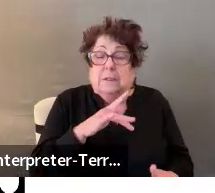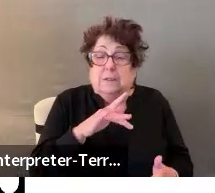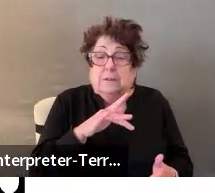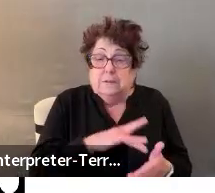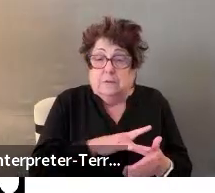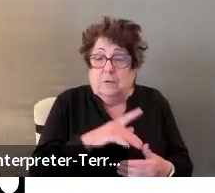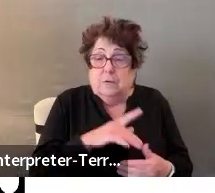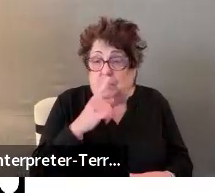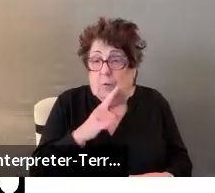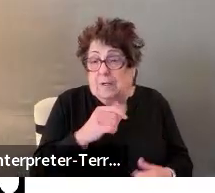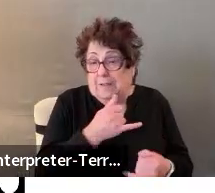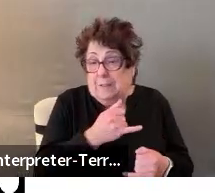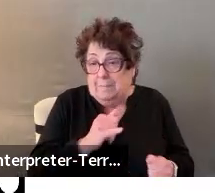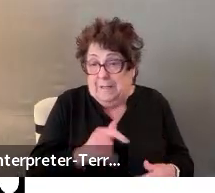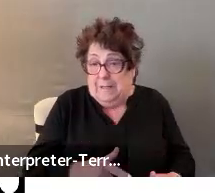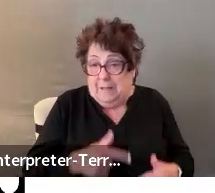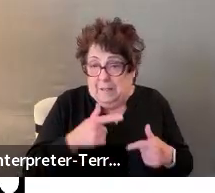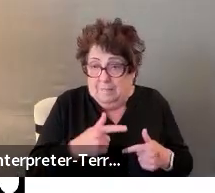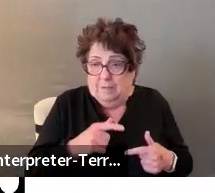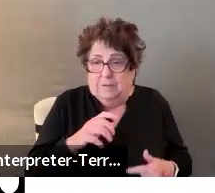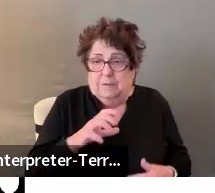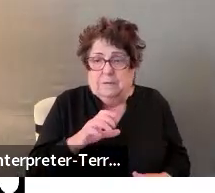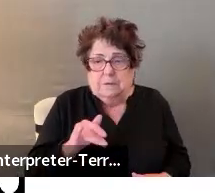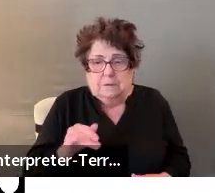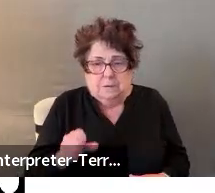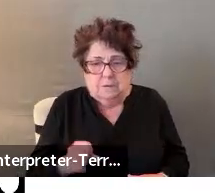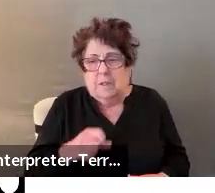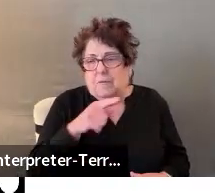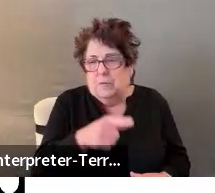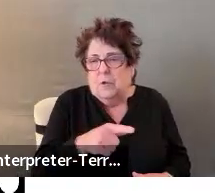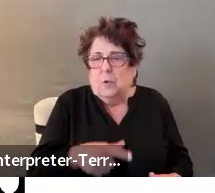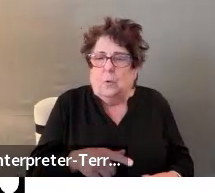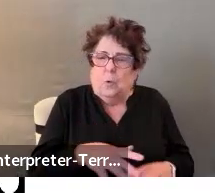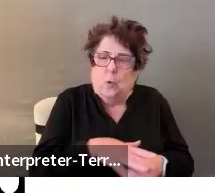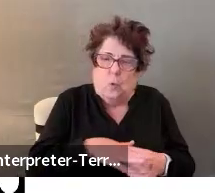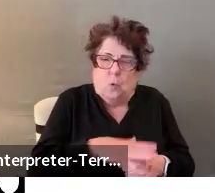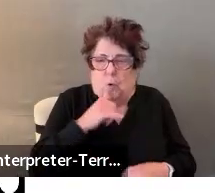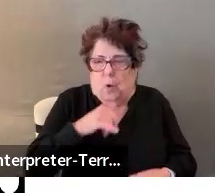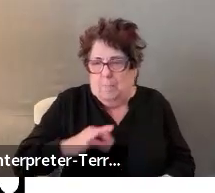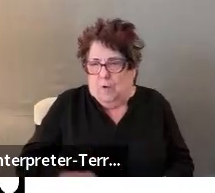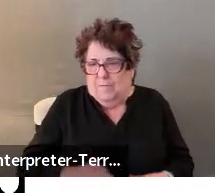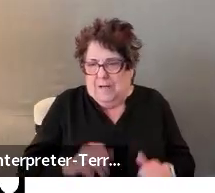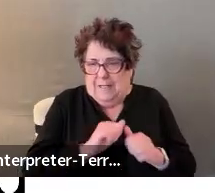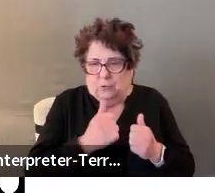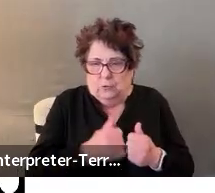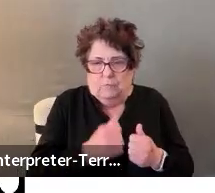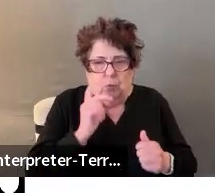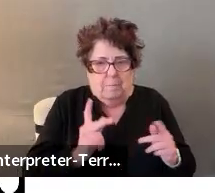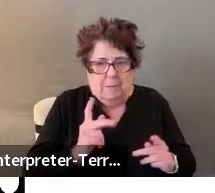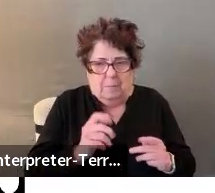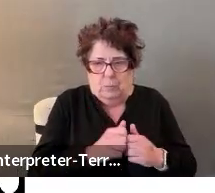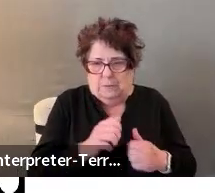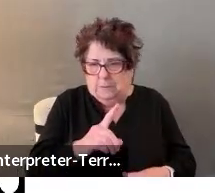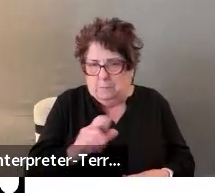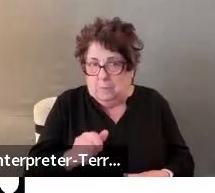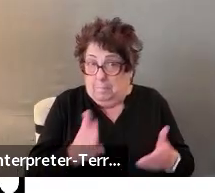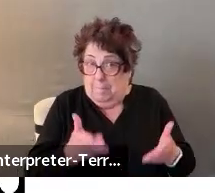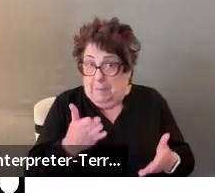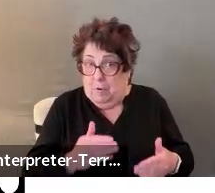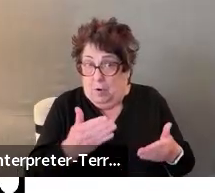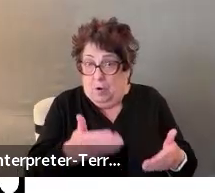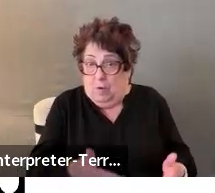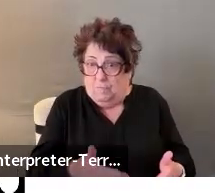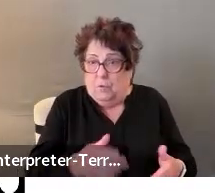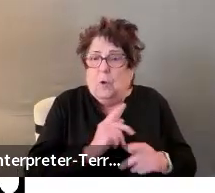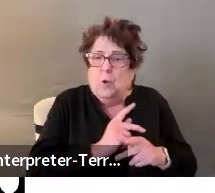or CILs, are local nonprofit agencies for persons with disabilities that may offer loans and grants for home modifications